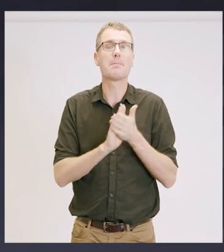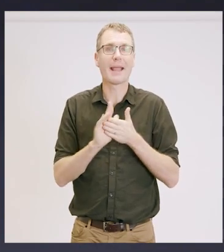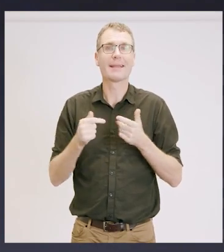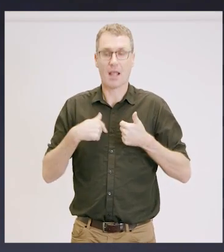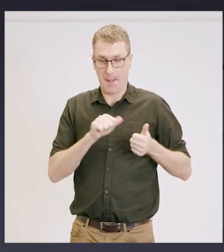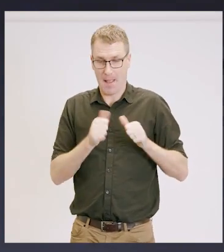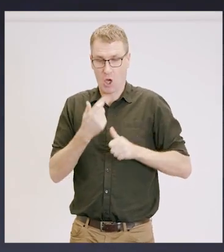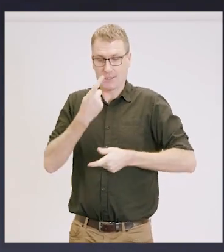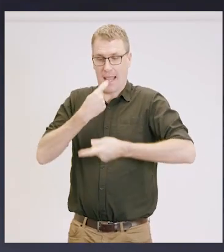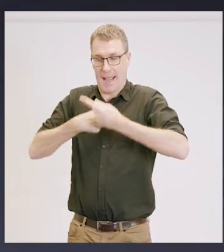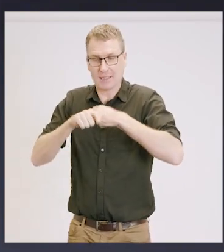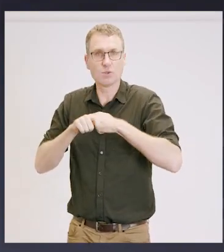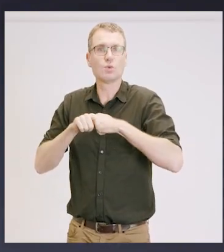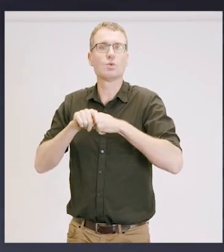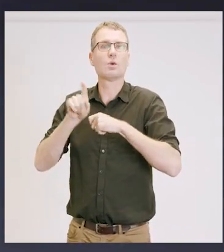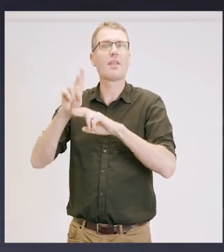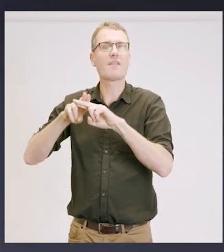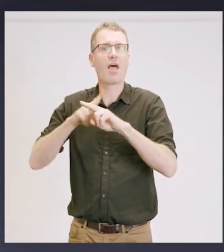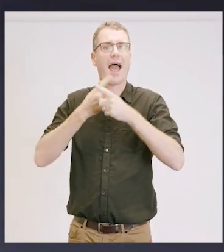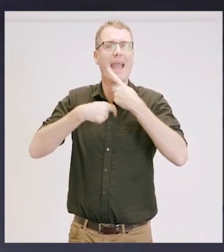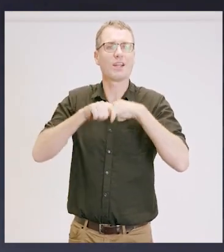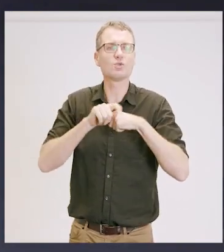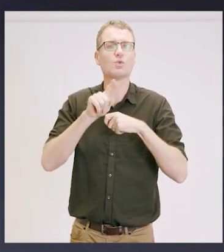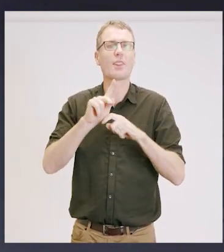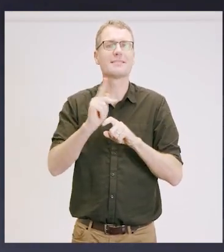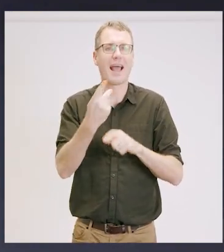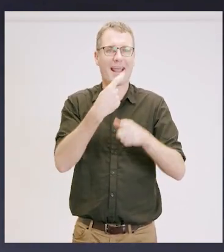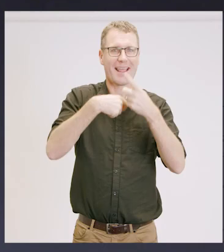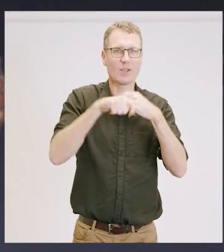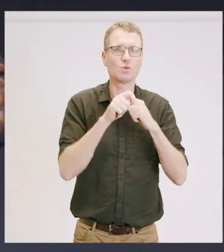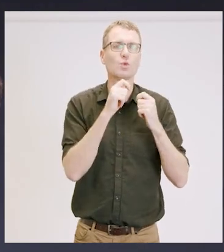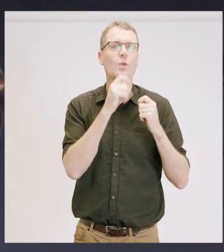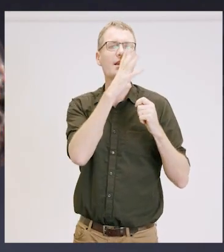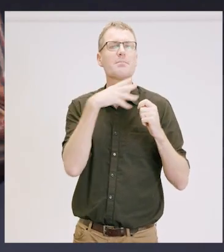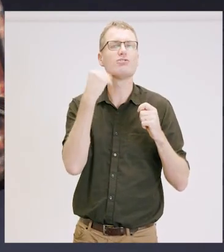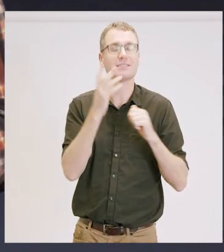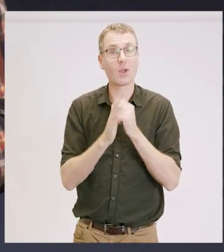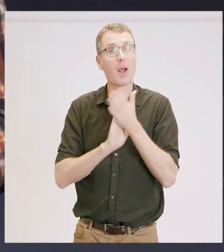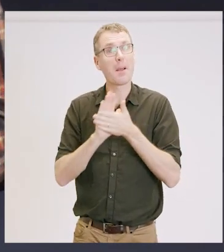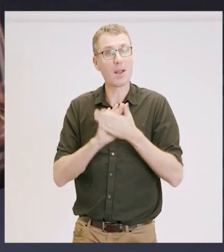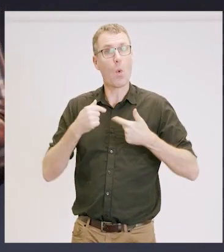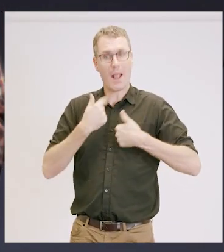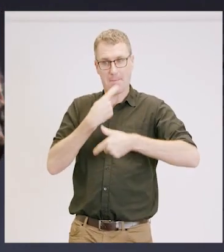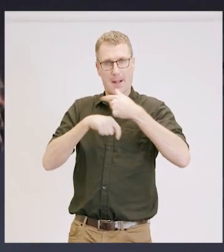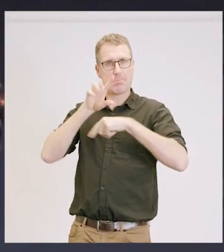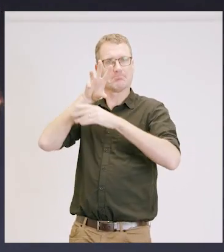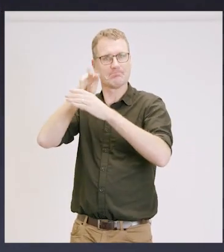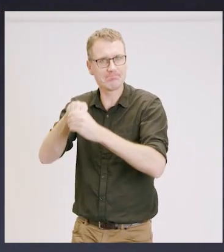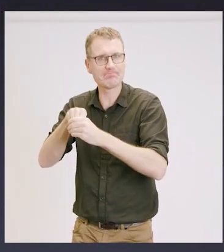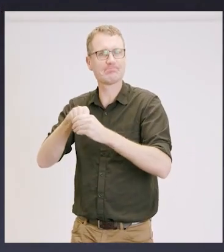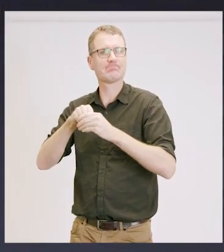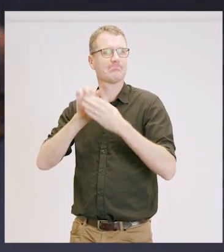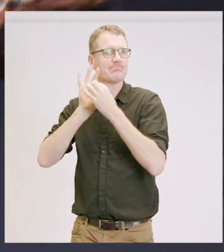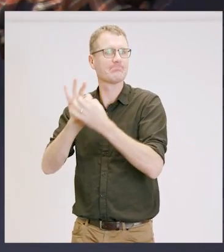baptized into the Father and into the Son and into the Holy Spirit. You're actually becoming part of them.